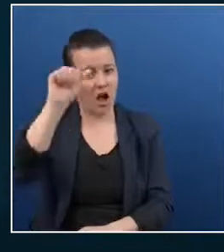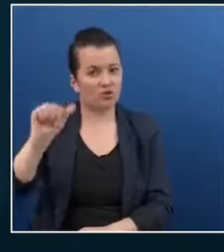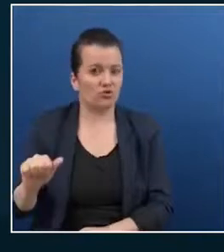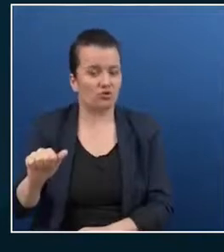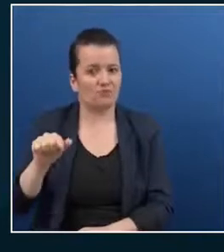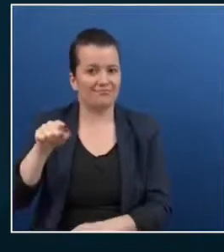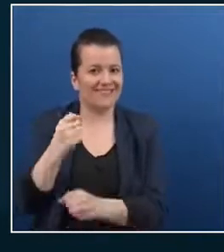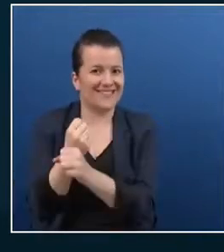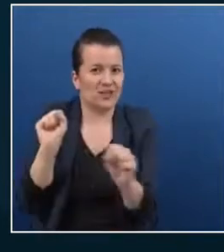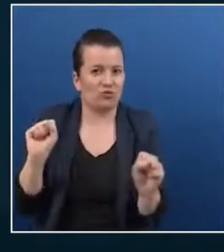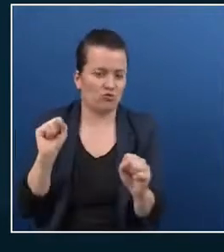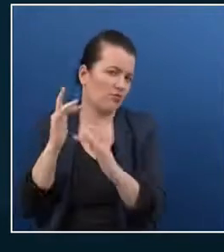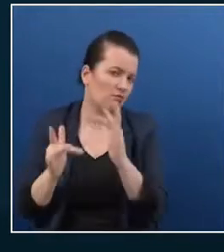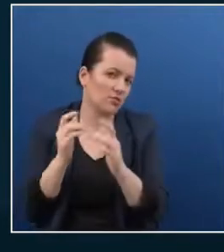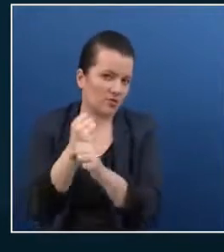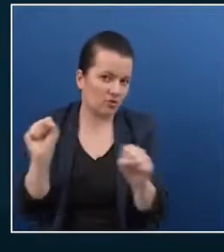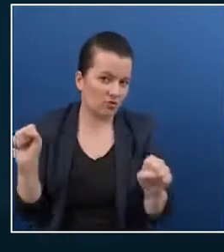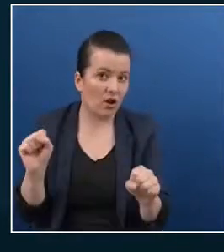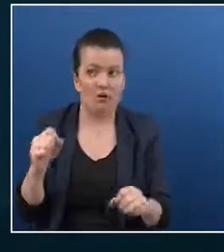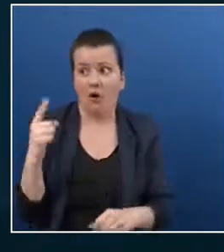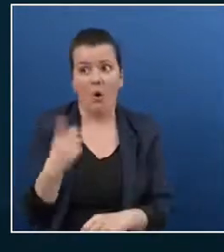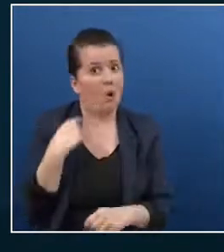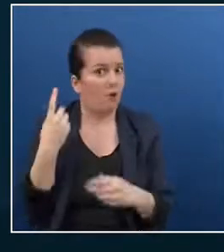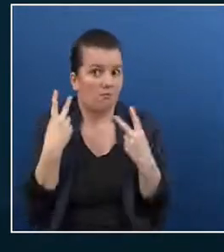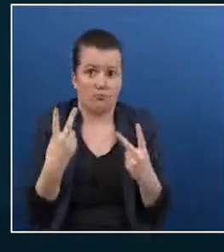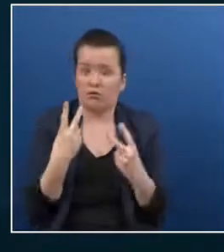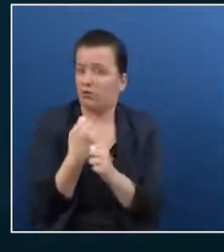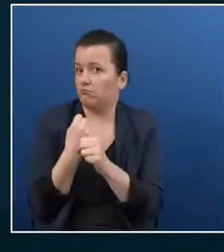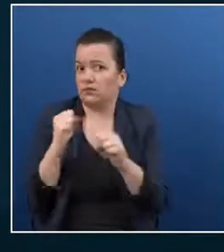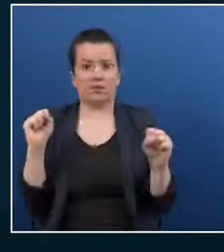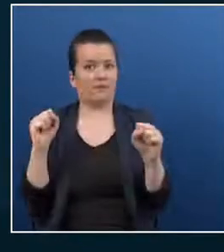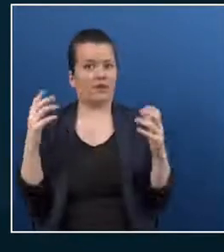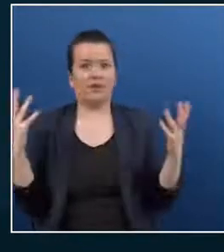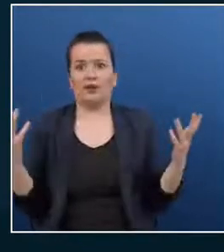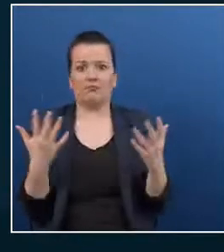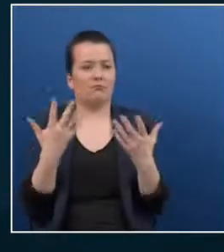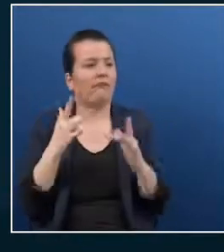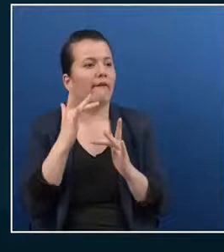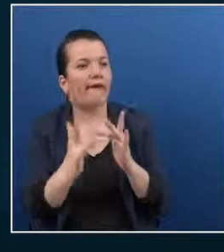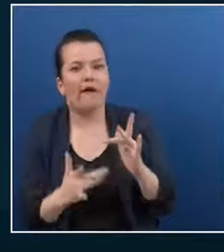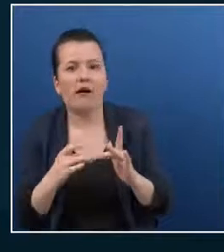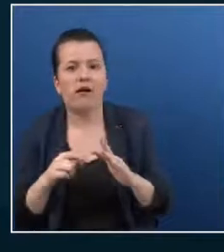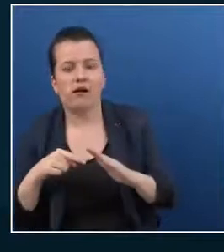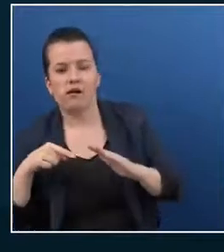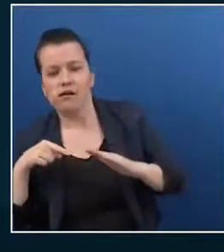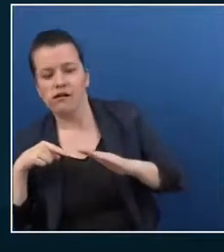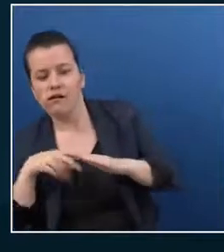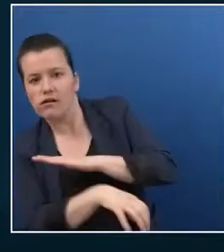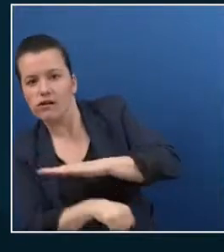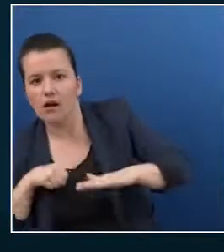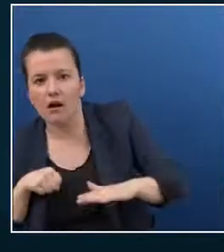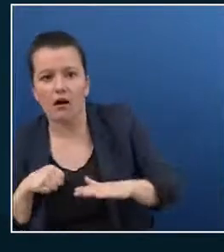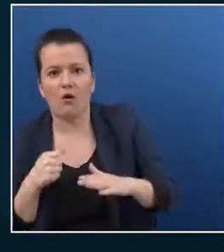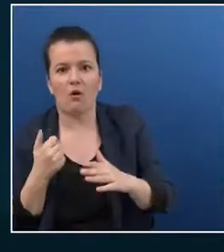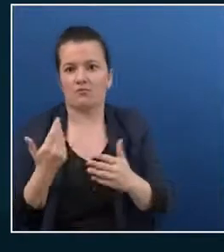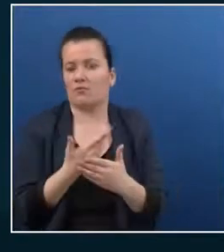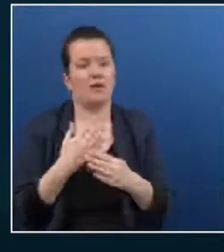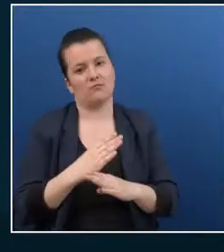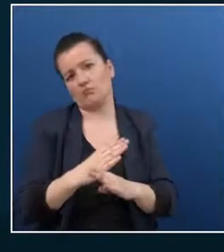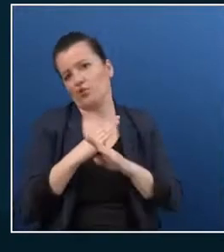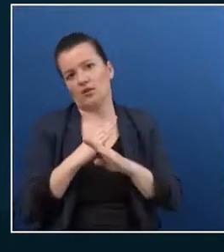we all need that safety from any kind of cyber type criminal. And